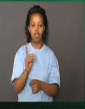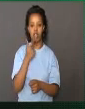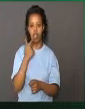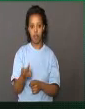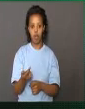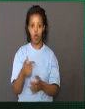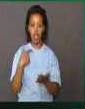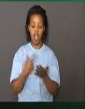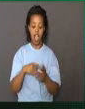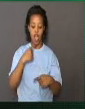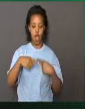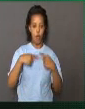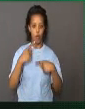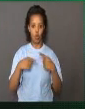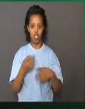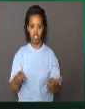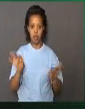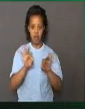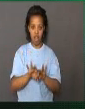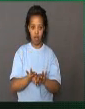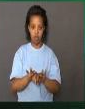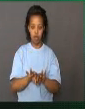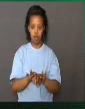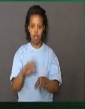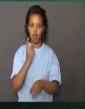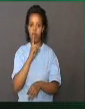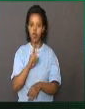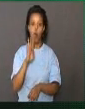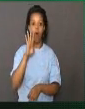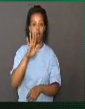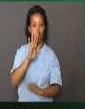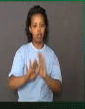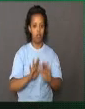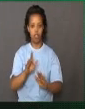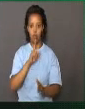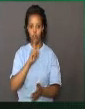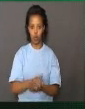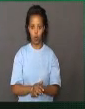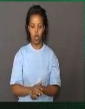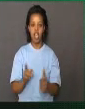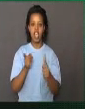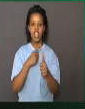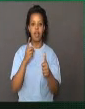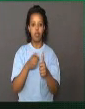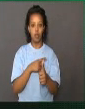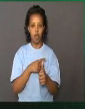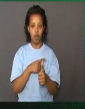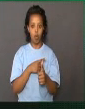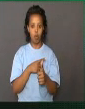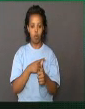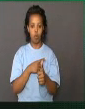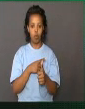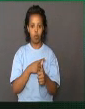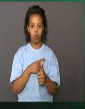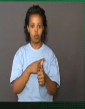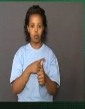This process requires 4 steps. The first step is to